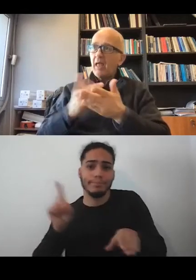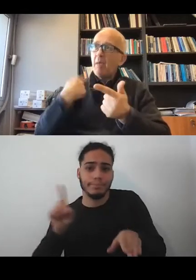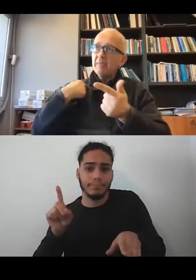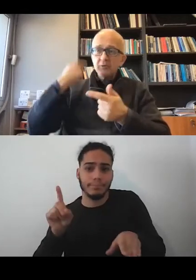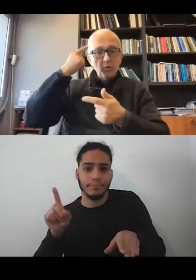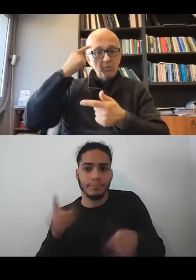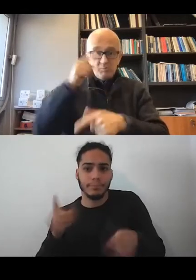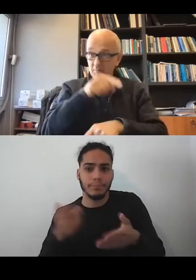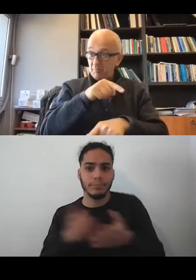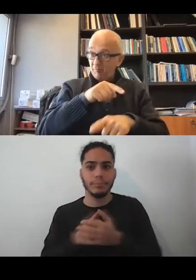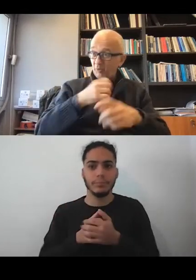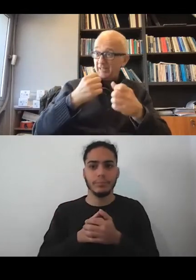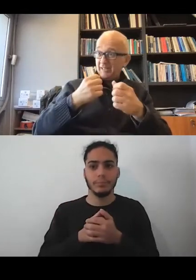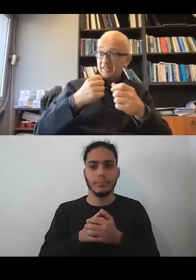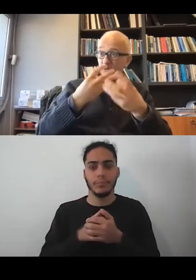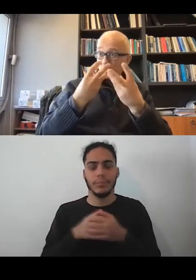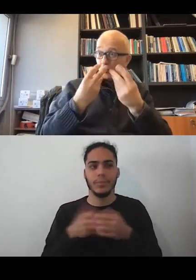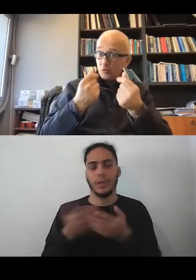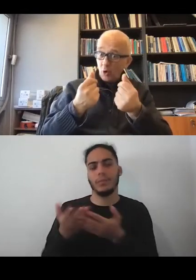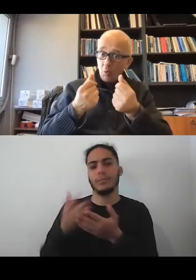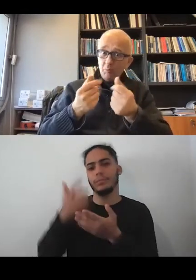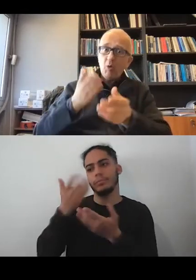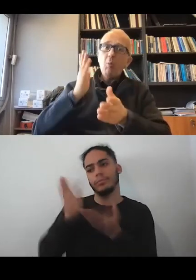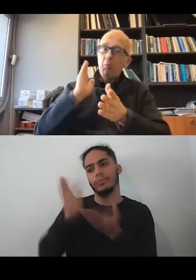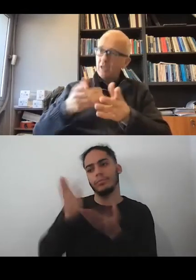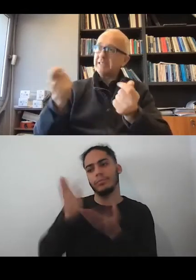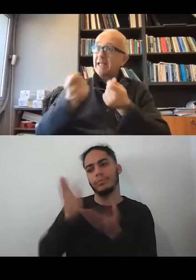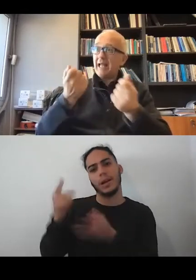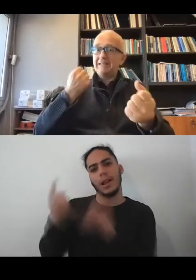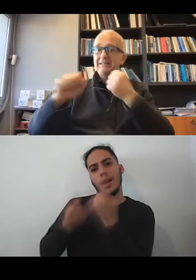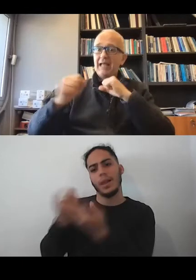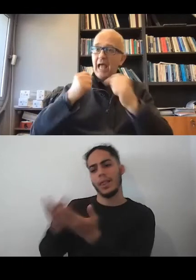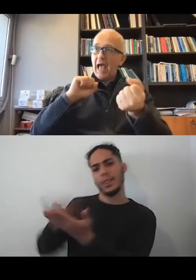to practice and get feedback on what you are doing, and